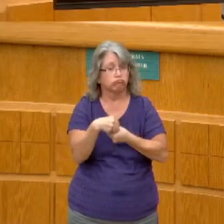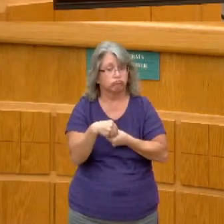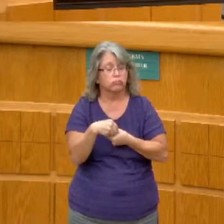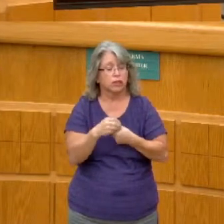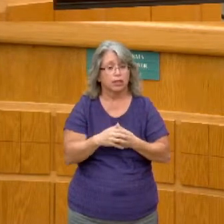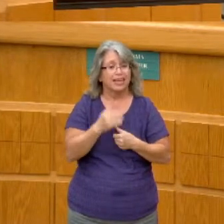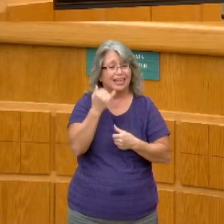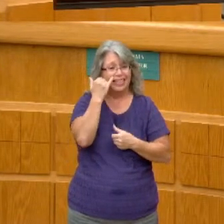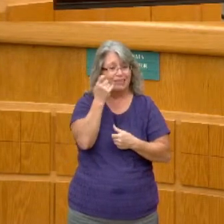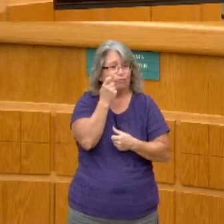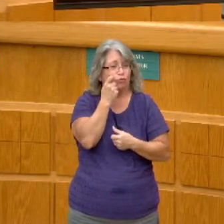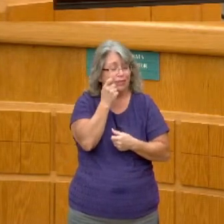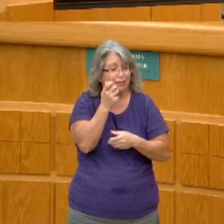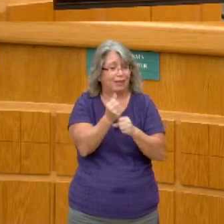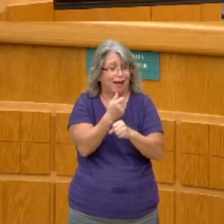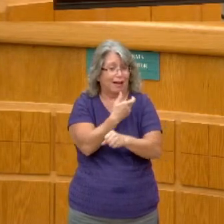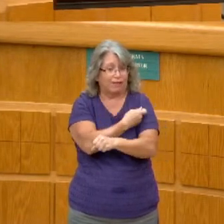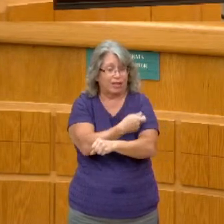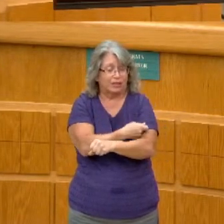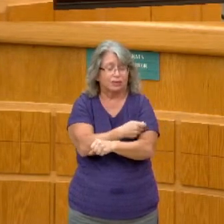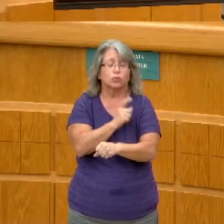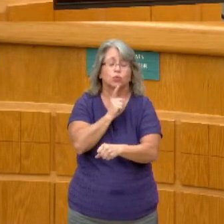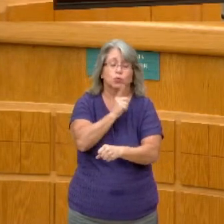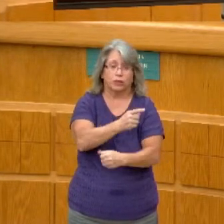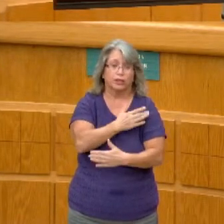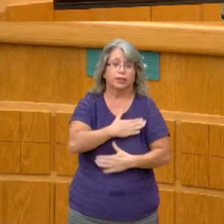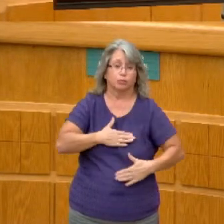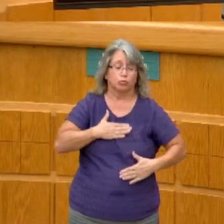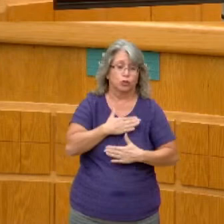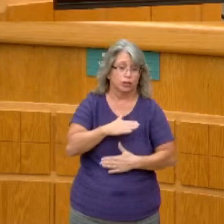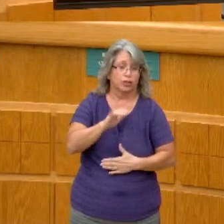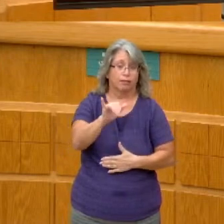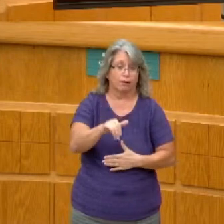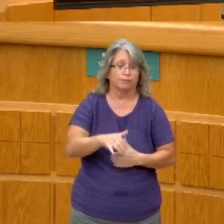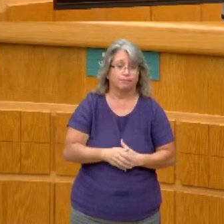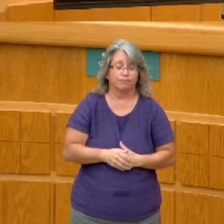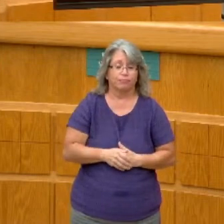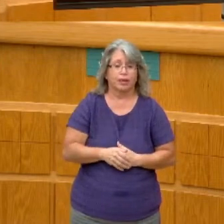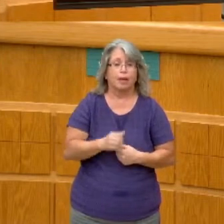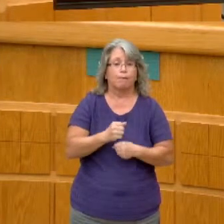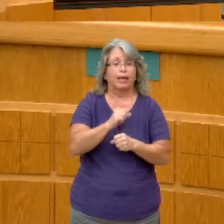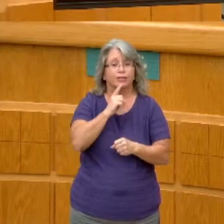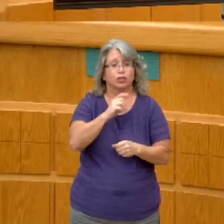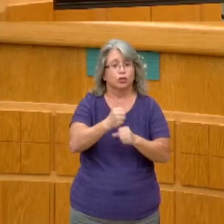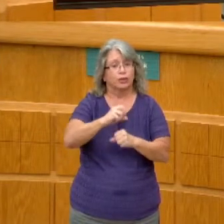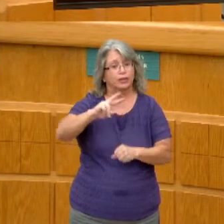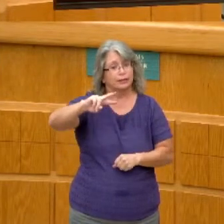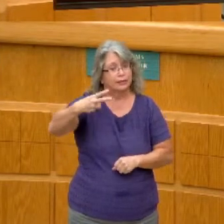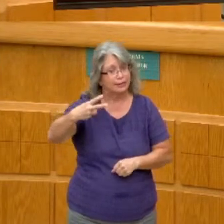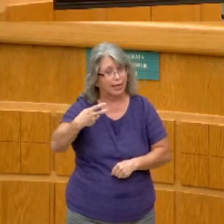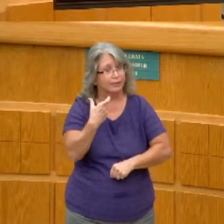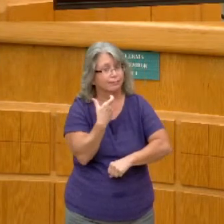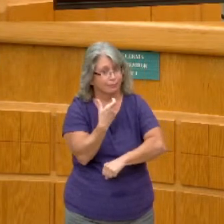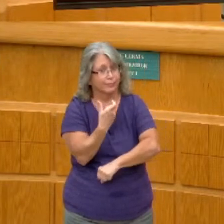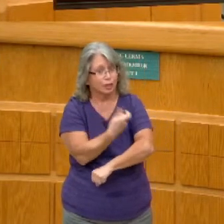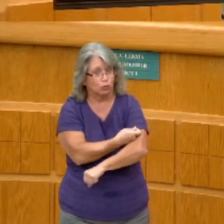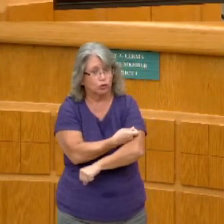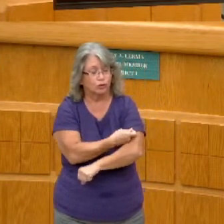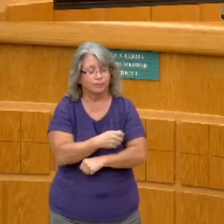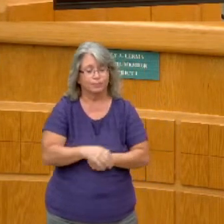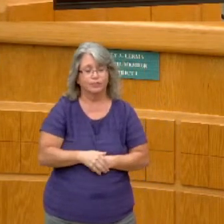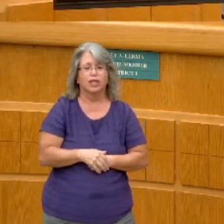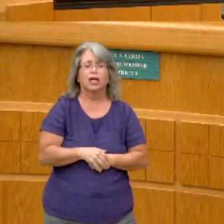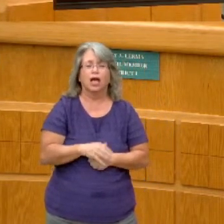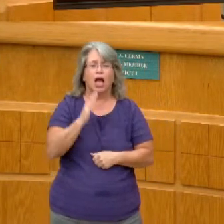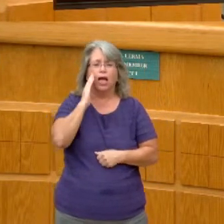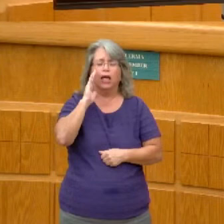I really, truly appreciate what you've done. And make certain that you get that second dose. Some of you, again, were waiting for